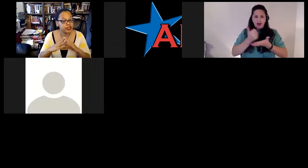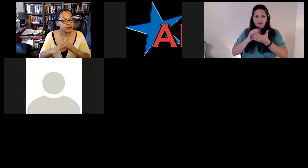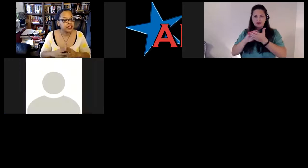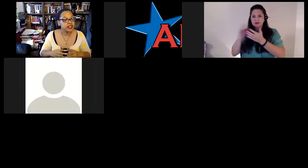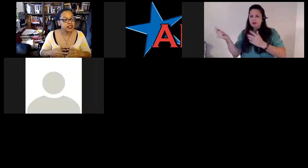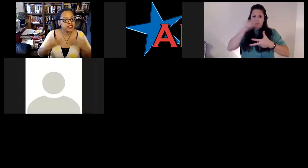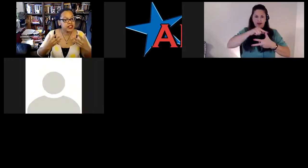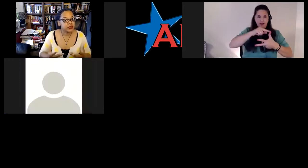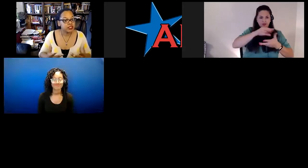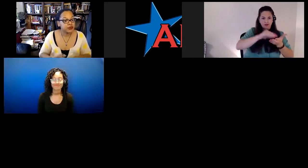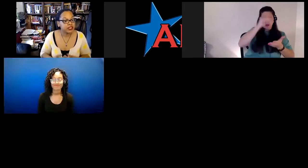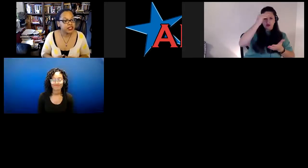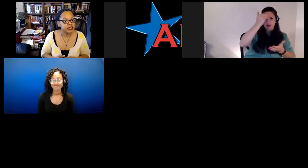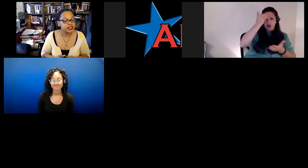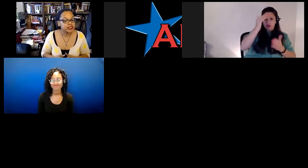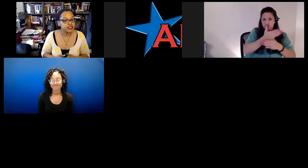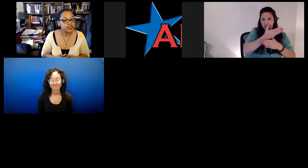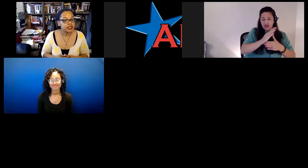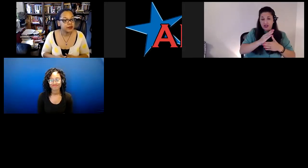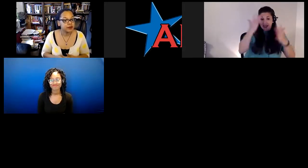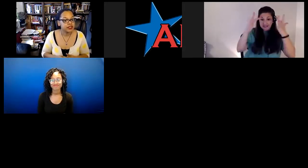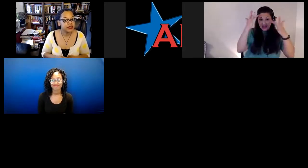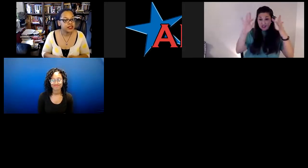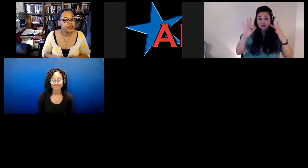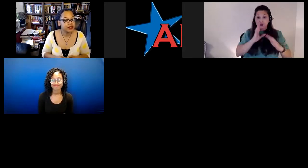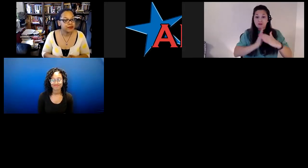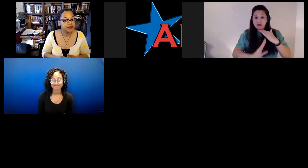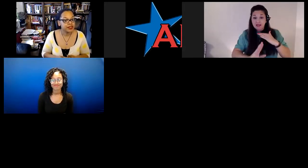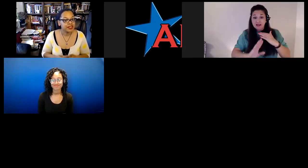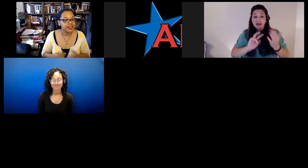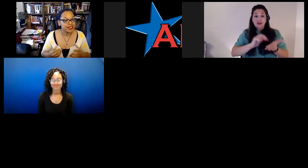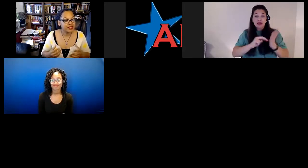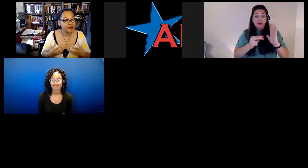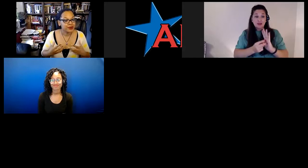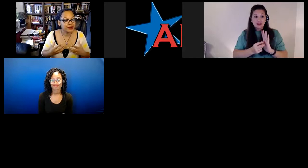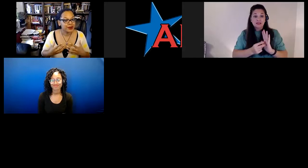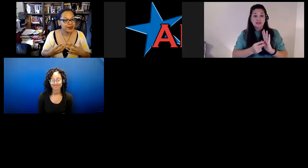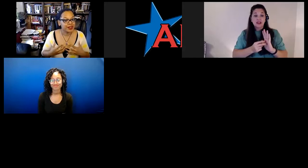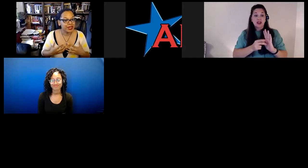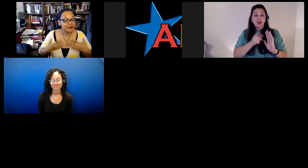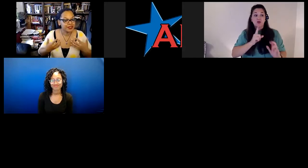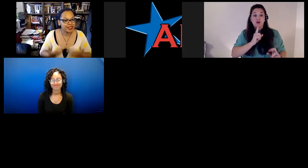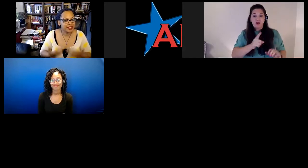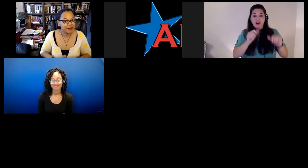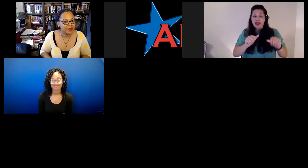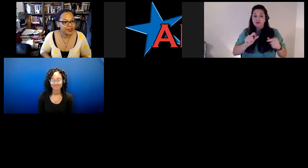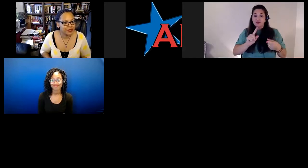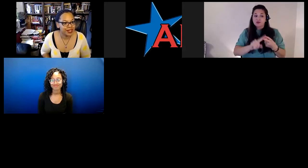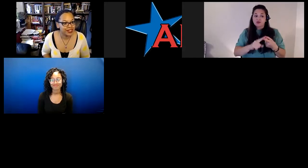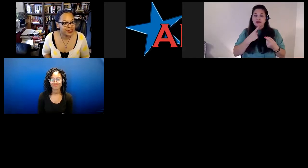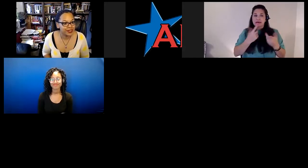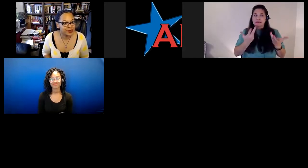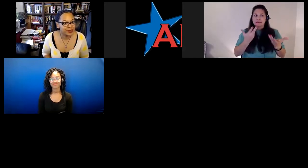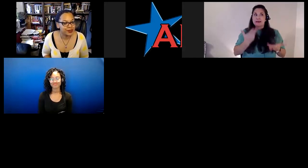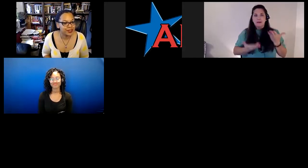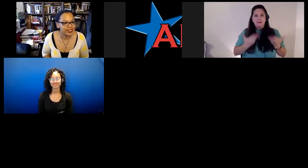share. Intellectual humility essentially means that you are able to say, maybe I don't